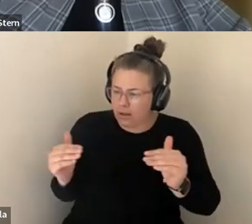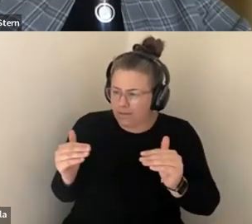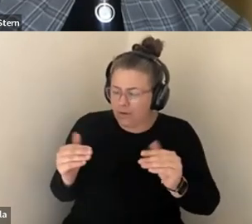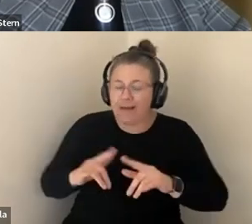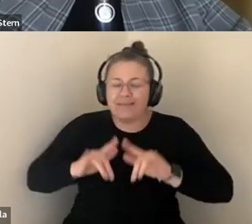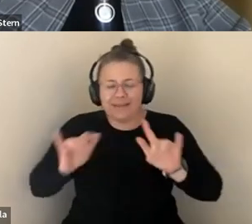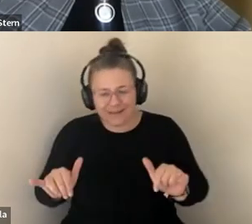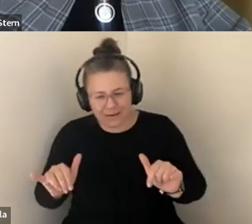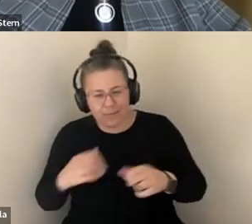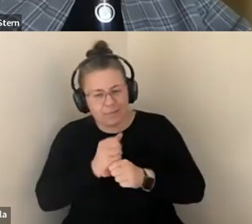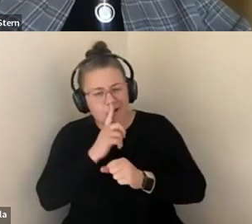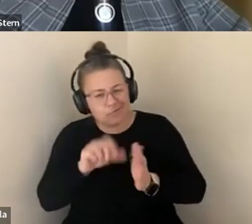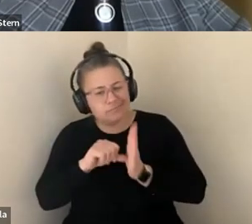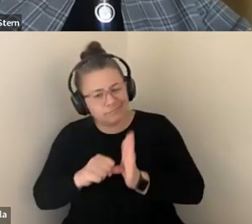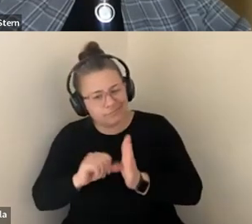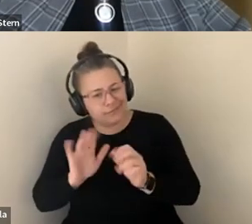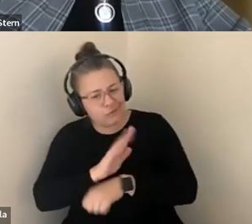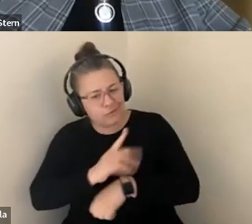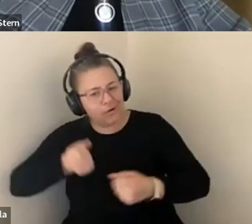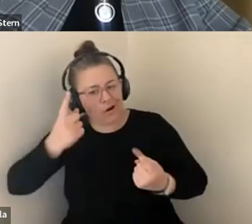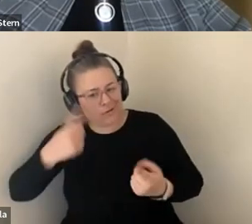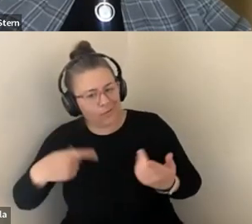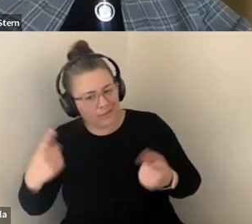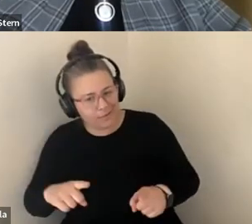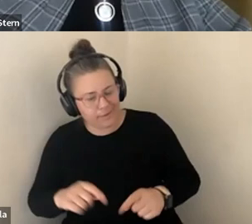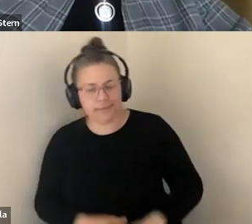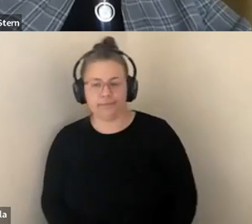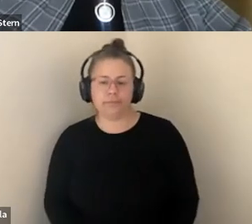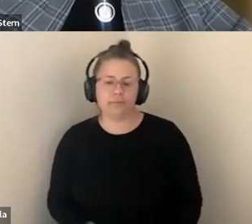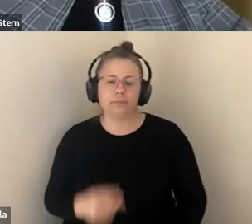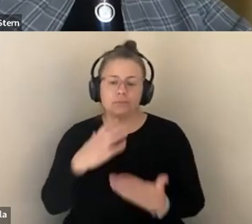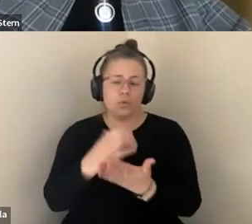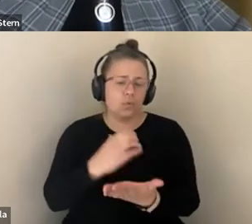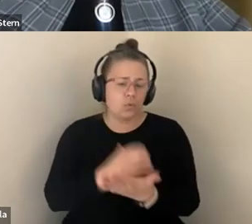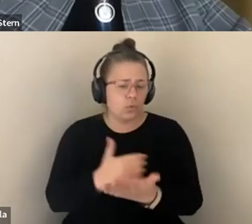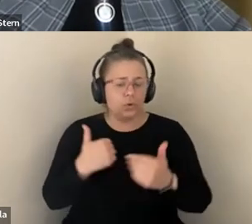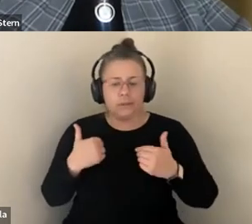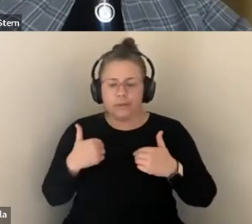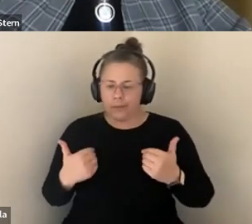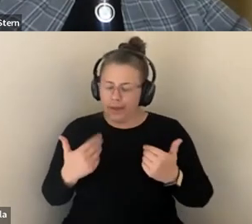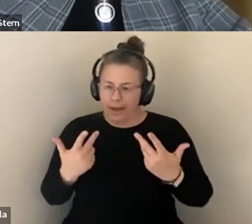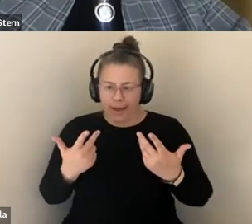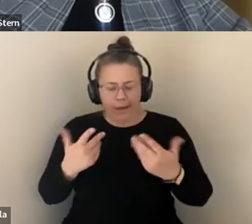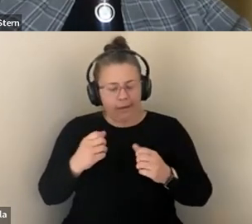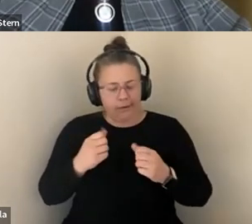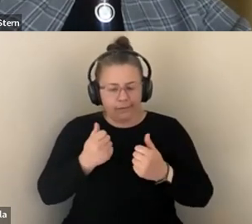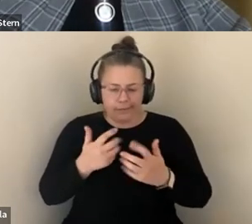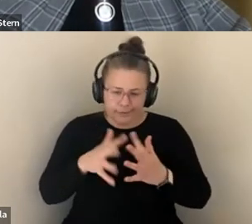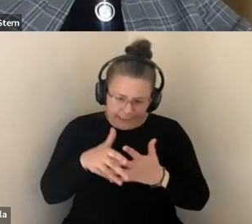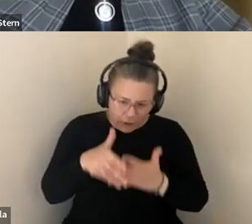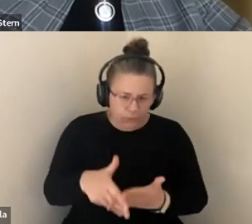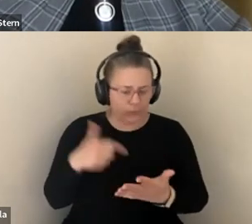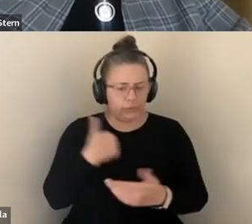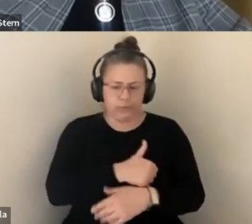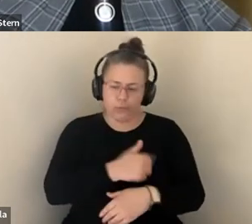courses that are embedded and integrated throughout some of our introductory courses. We talk about the history of our profession